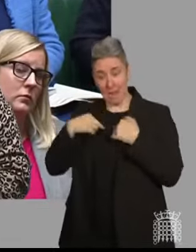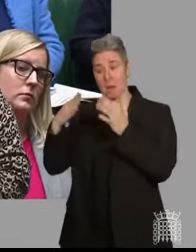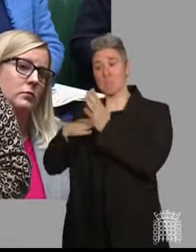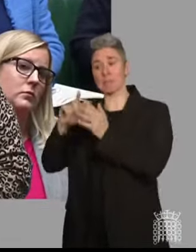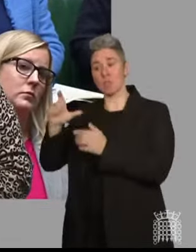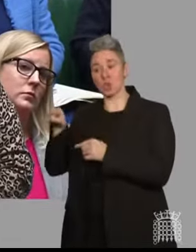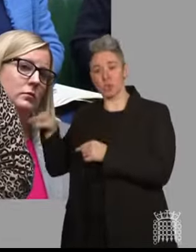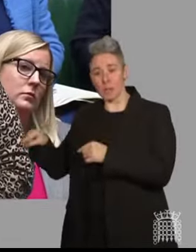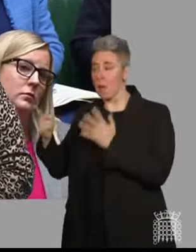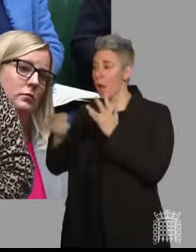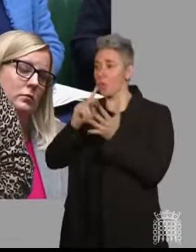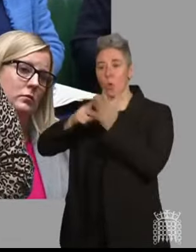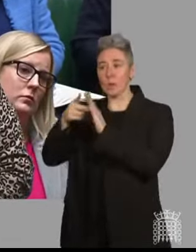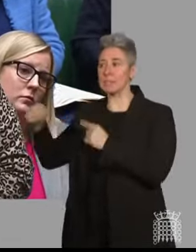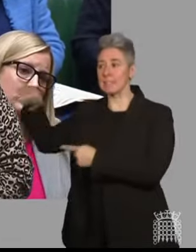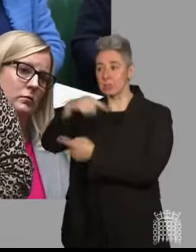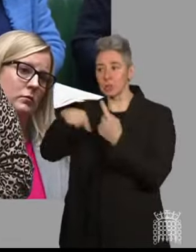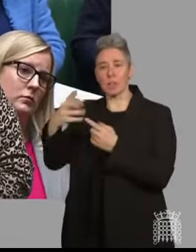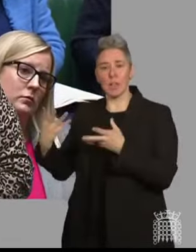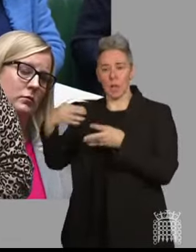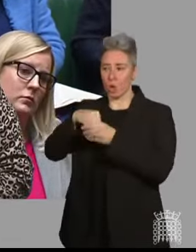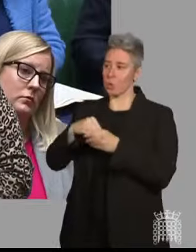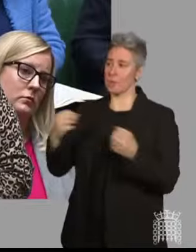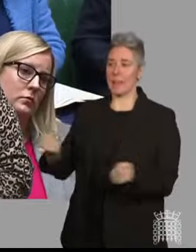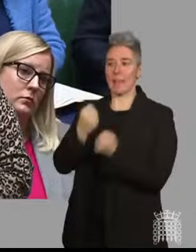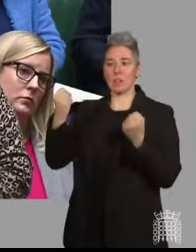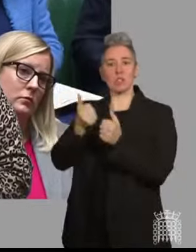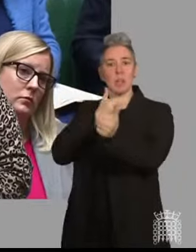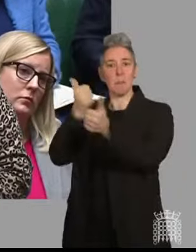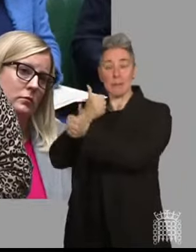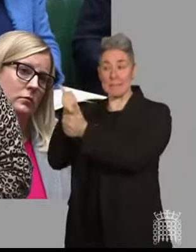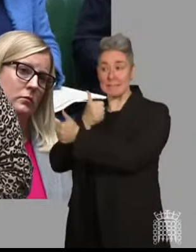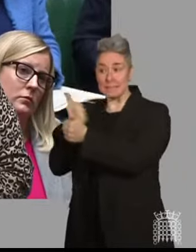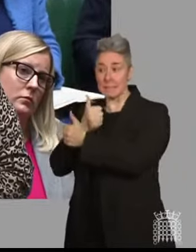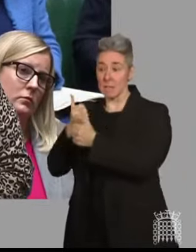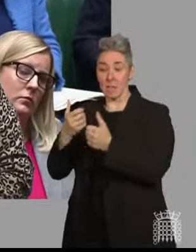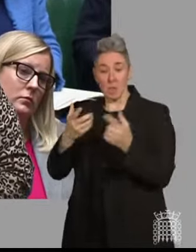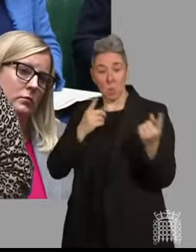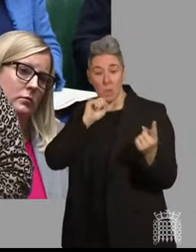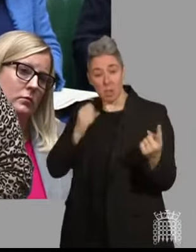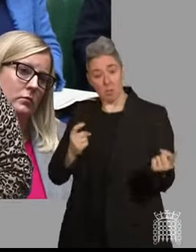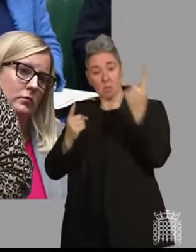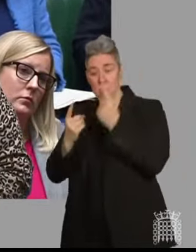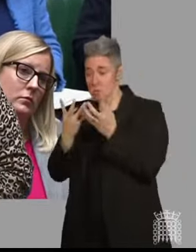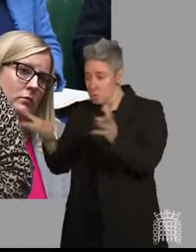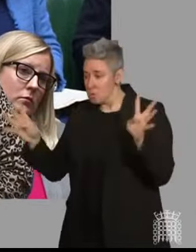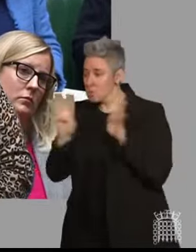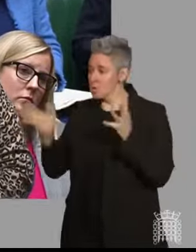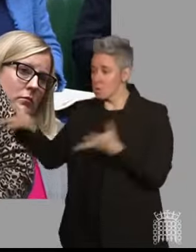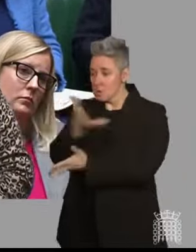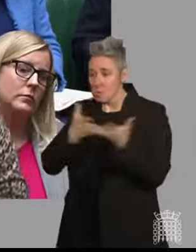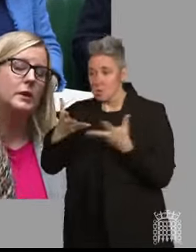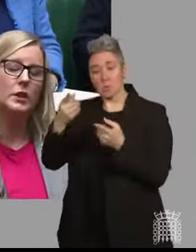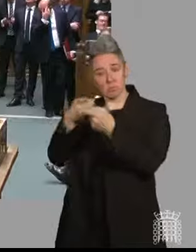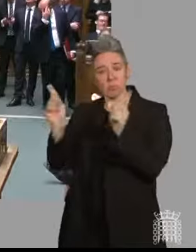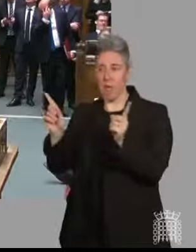companies, who are fully supportive of a social energy tariff, and try and find a way forward?